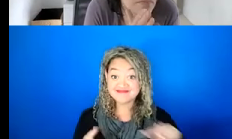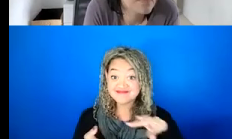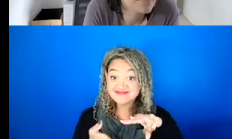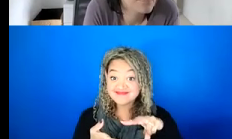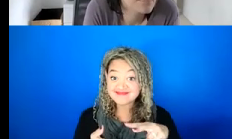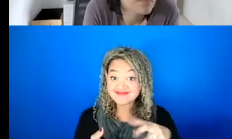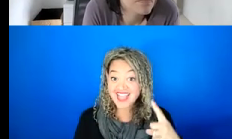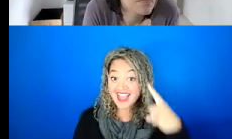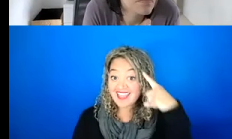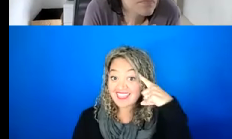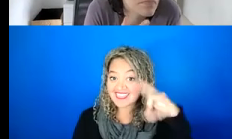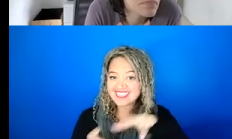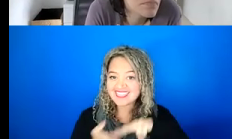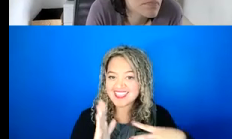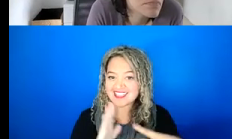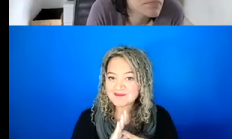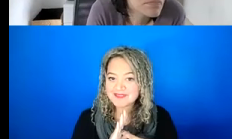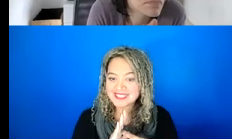that when